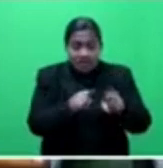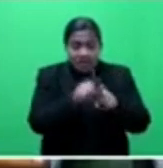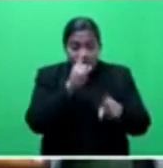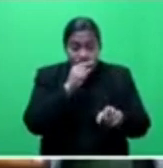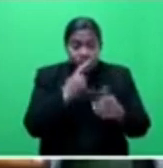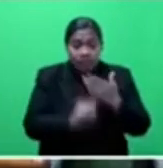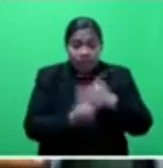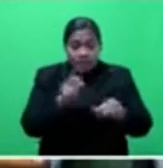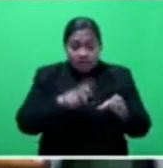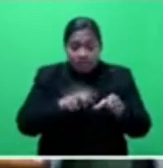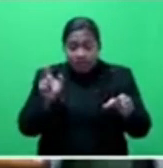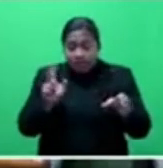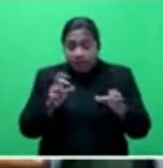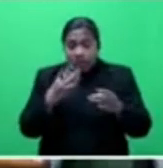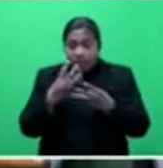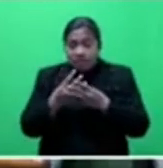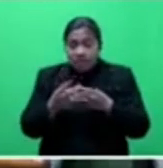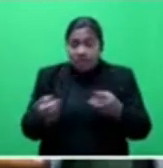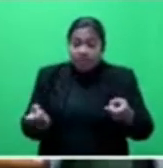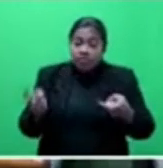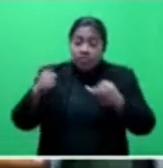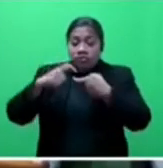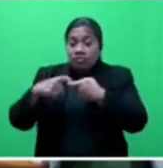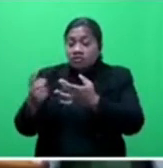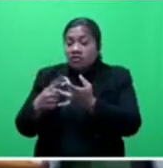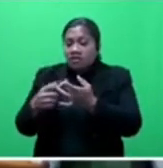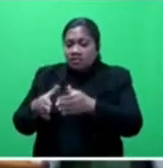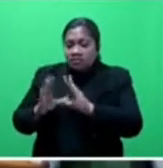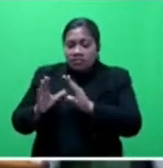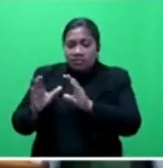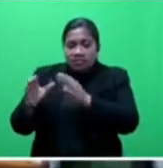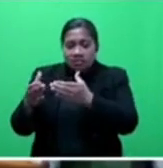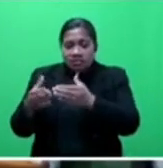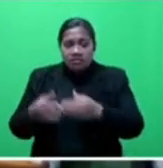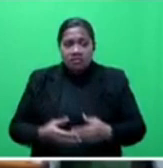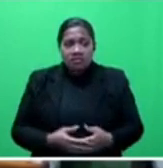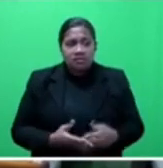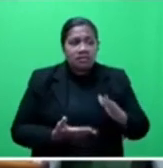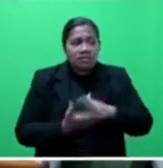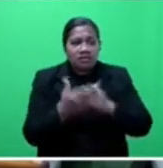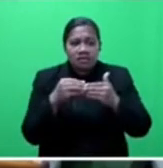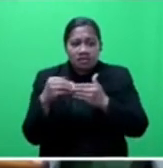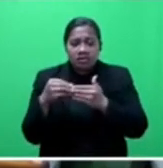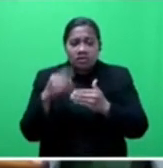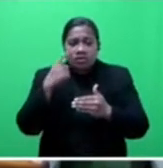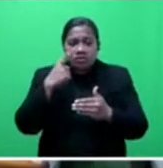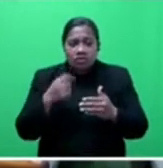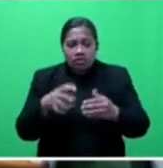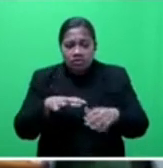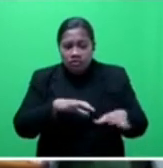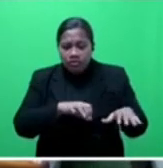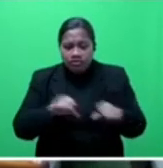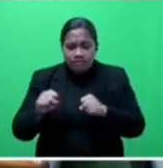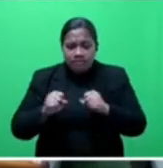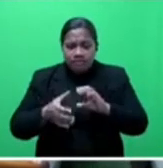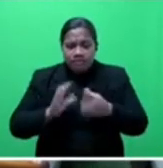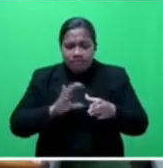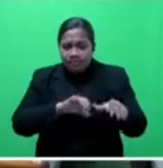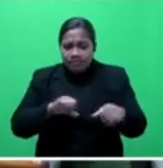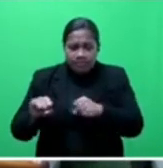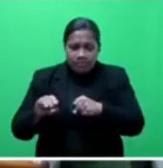left SODELPA to join newly established party under the leader that tried to coup SODELPA, or they will join him